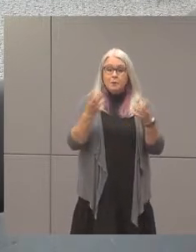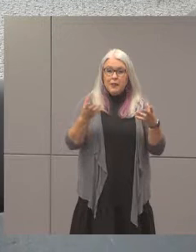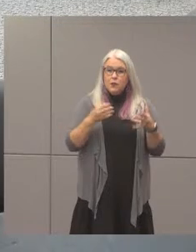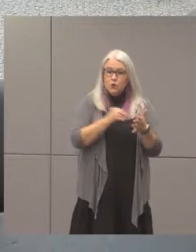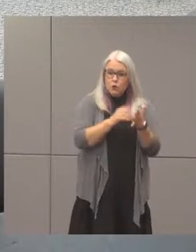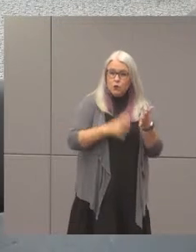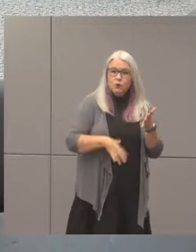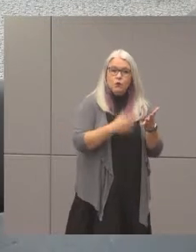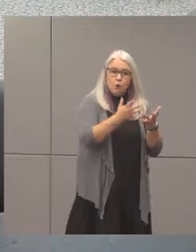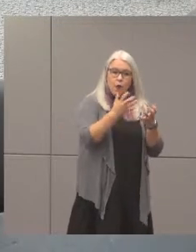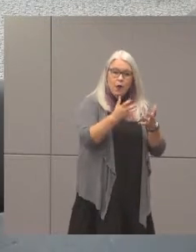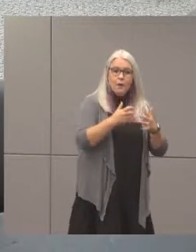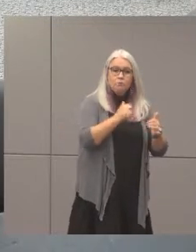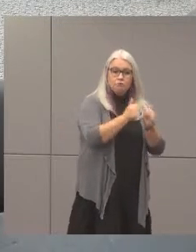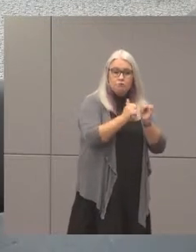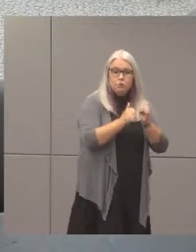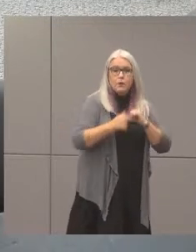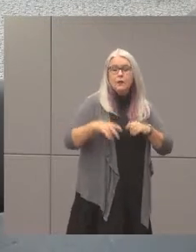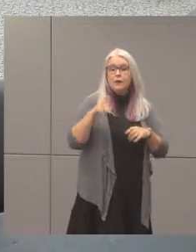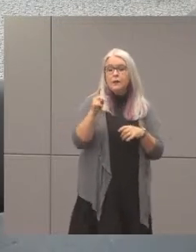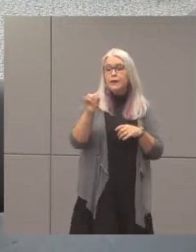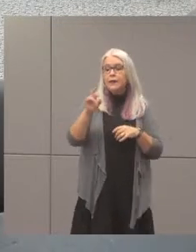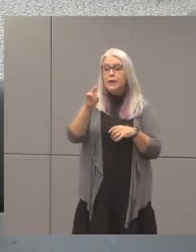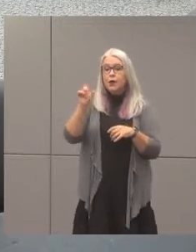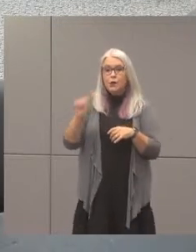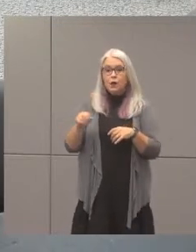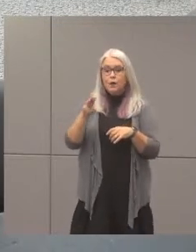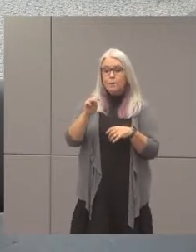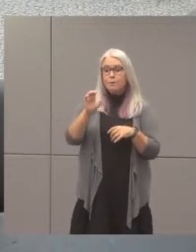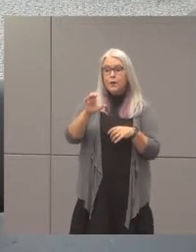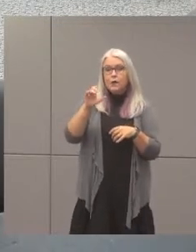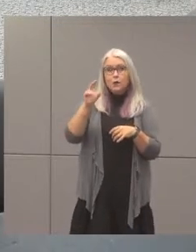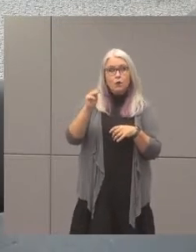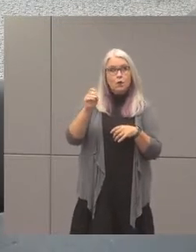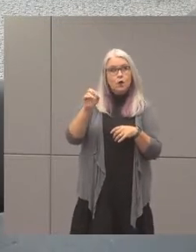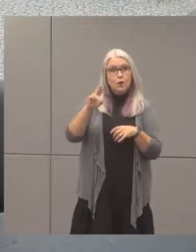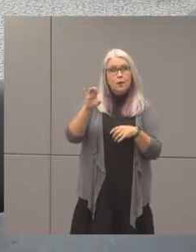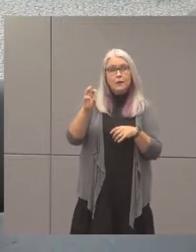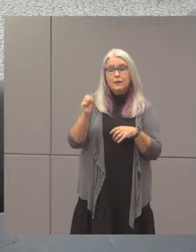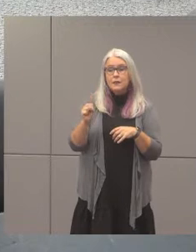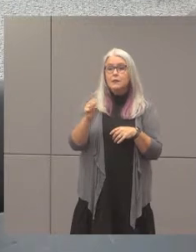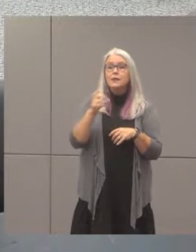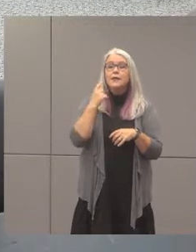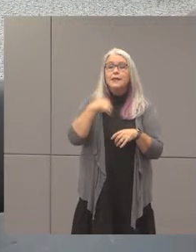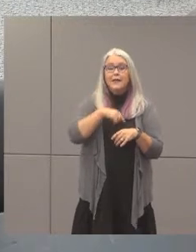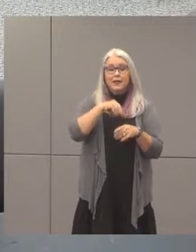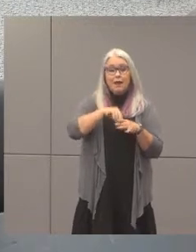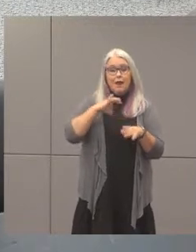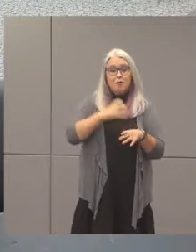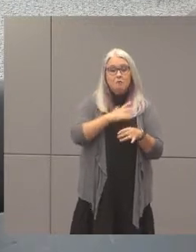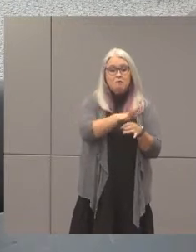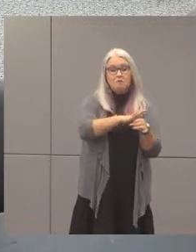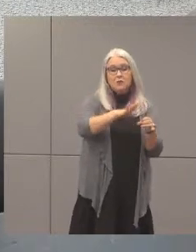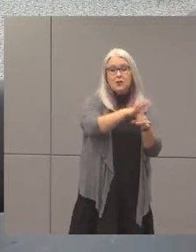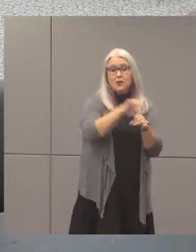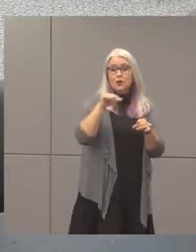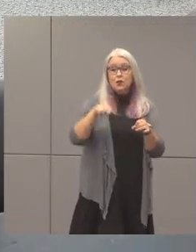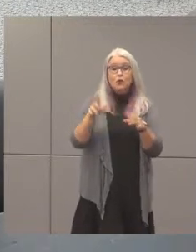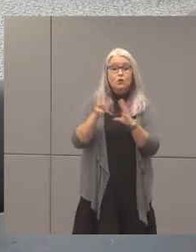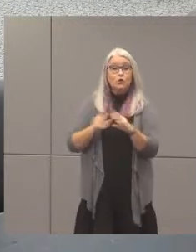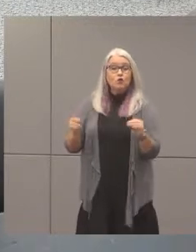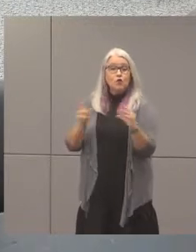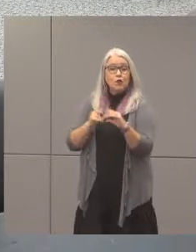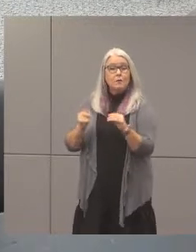scholarship, Kiara McLaurin stood out among the applicants in our region. Her story is like many